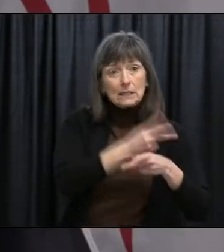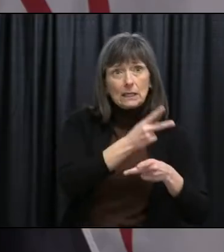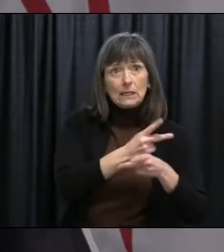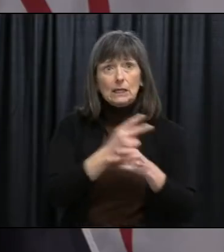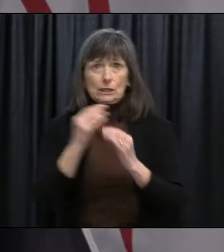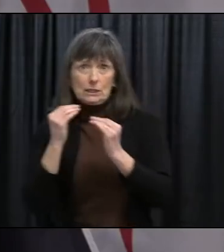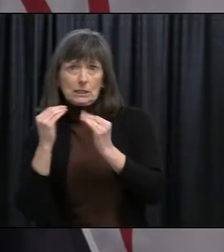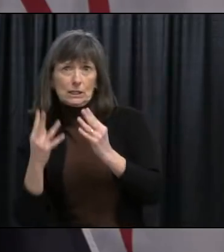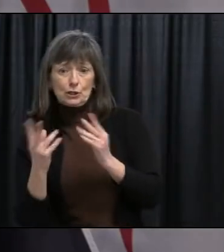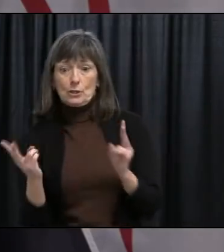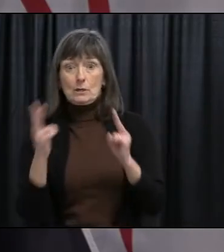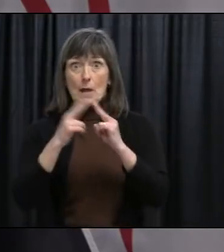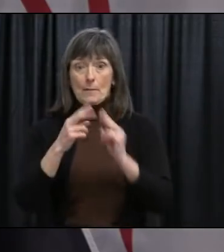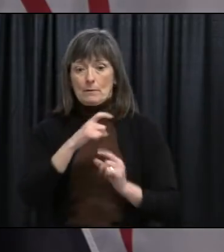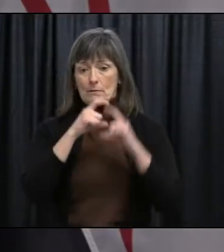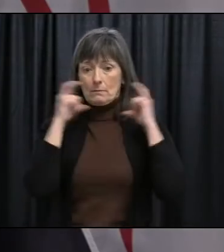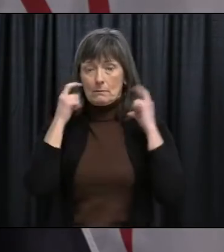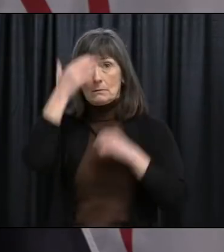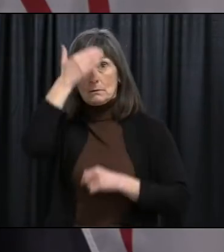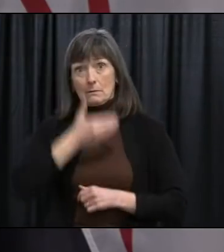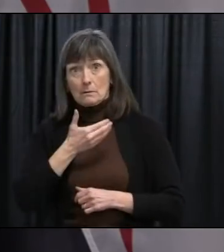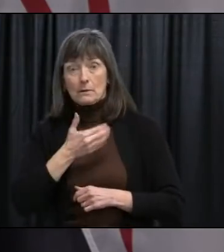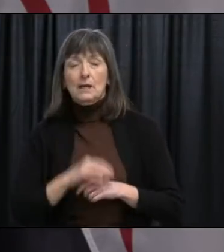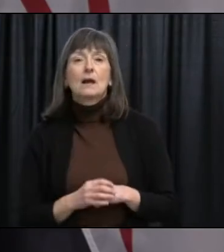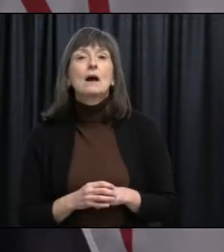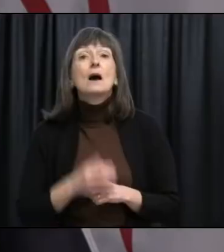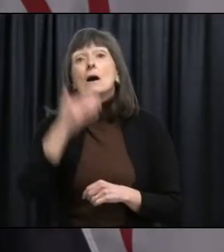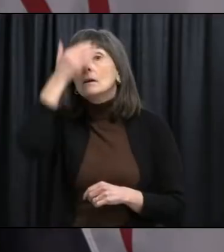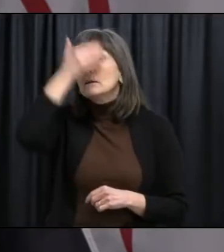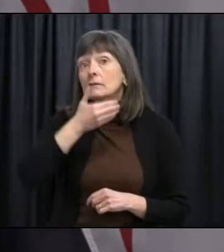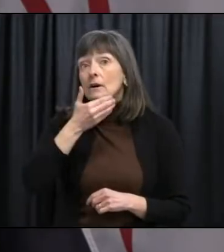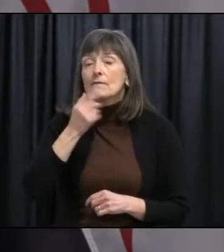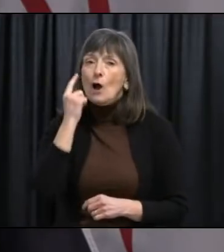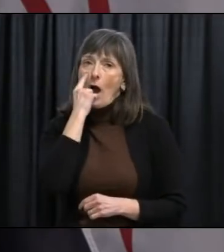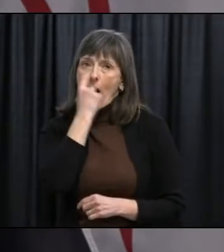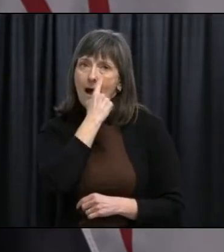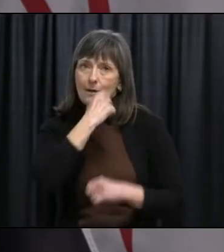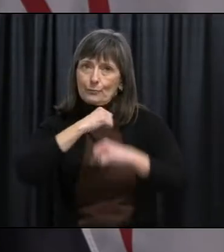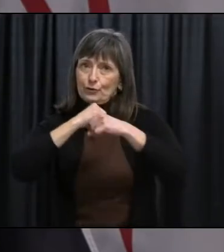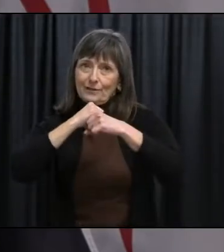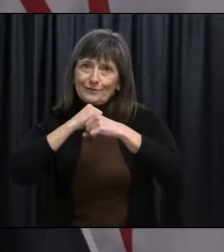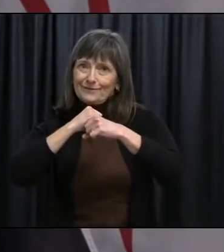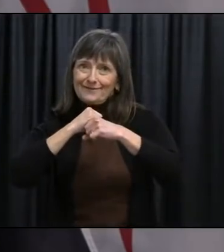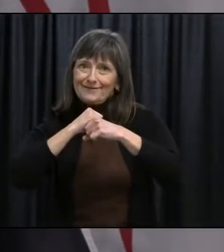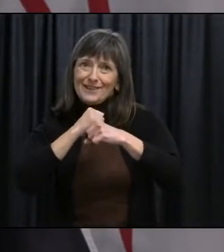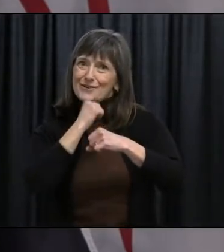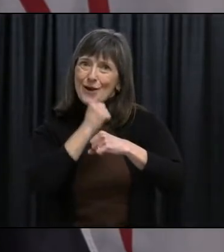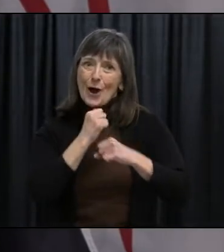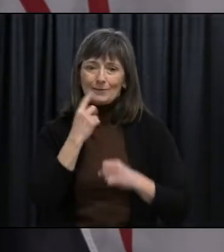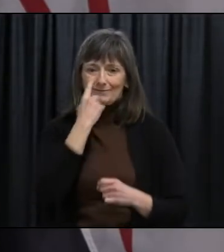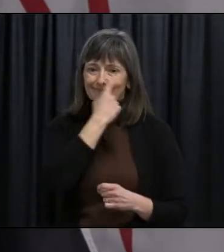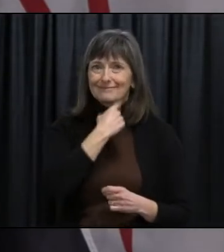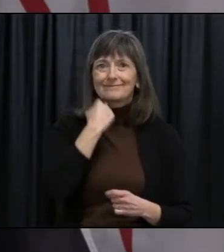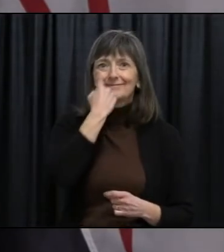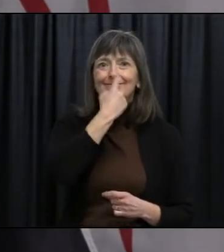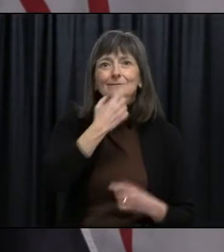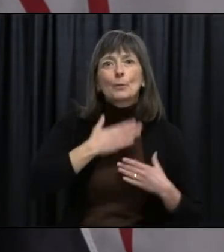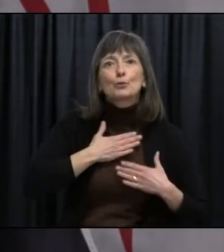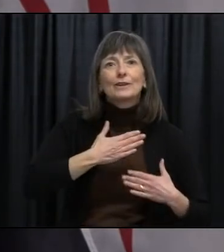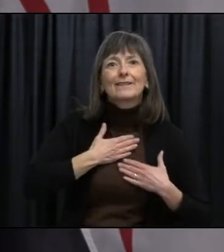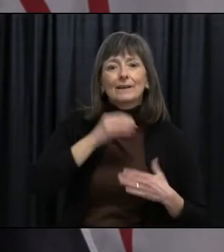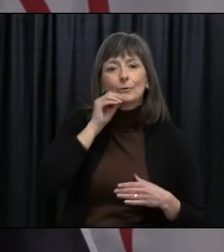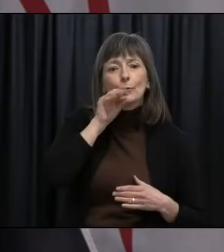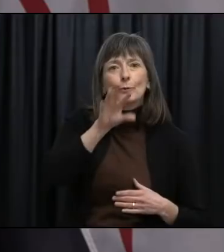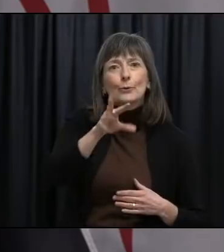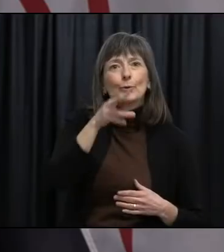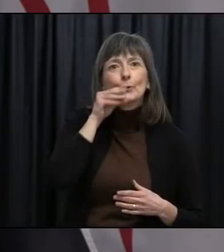up now? So face shields and eye protection are used to protect the eyes, not to protect the breathing. The mask is to protect the breathing.